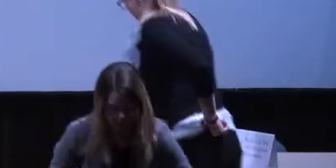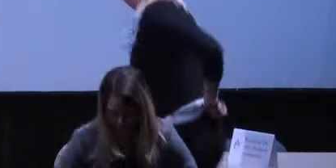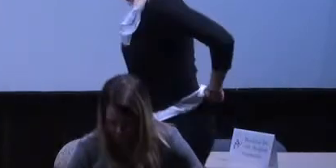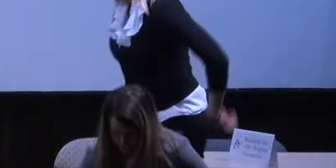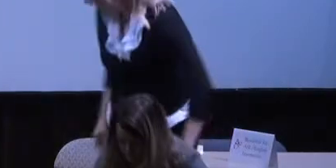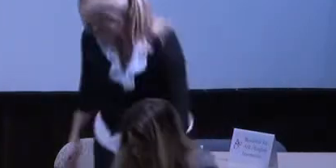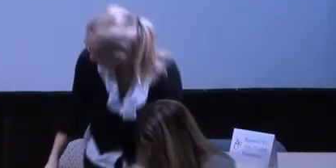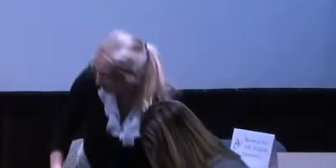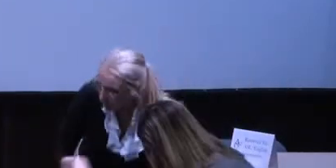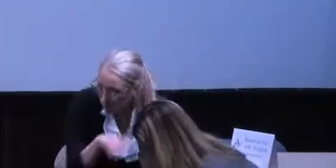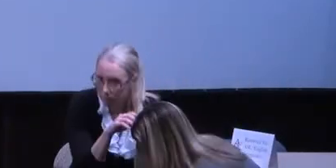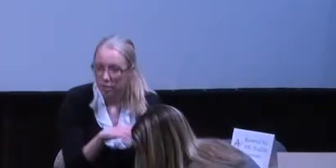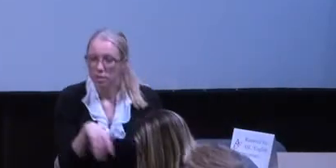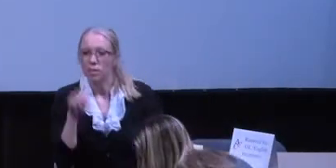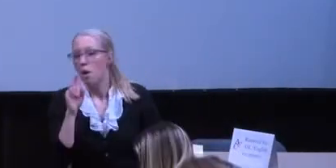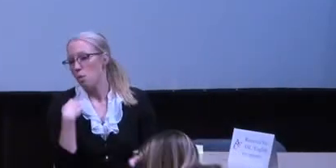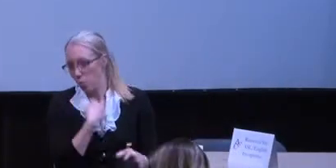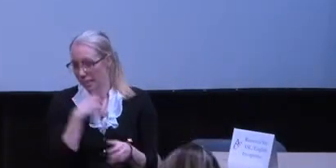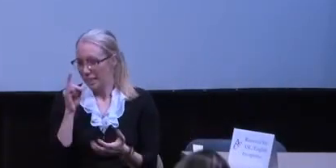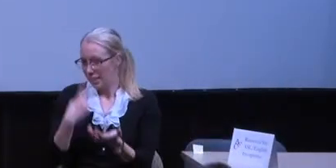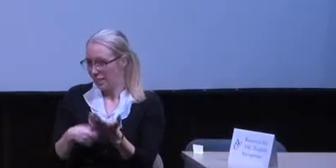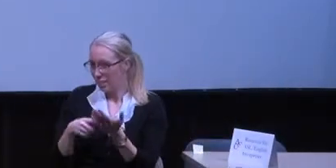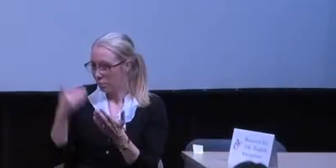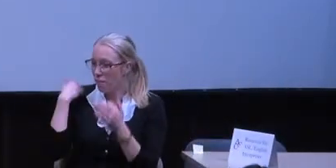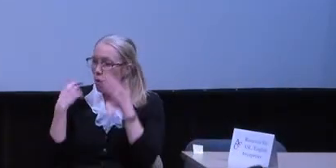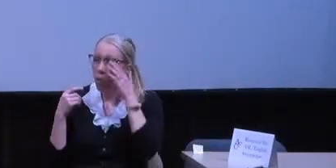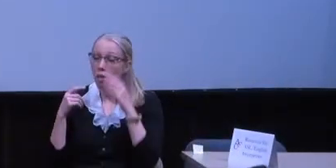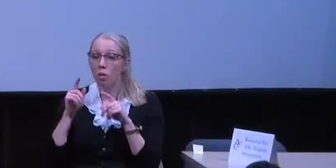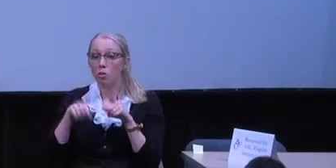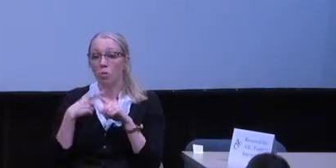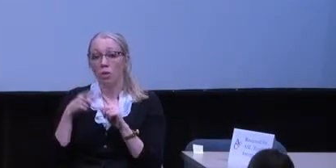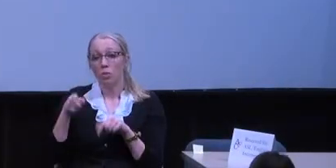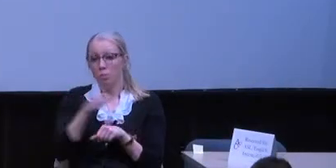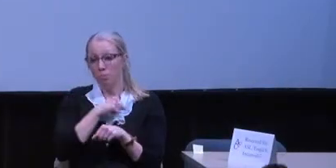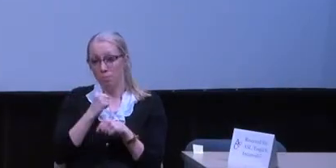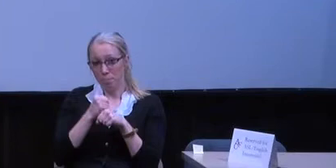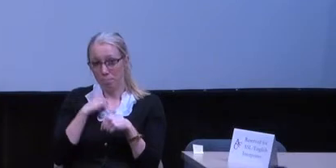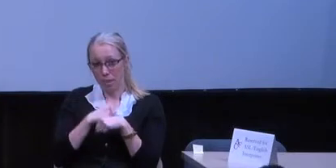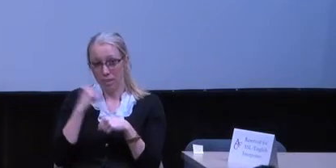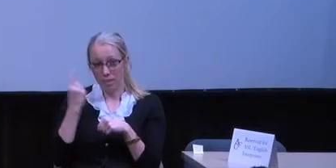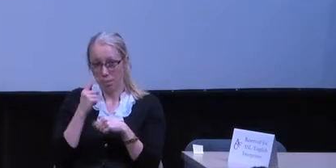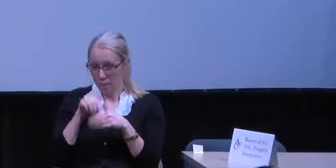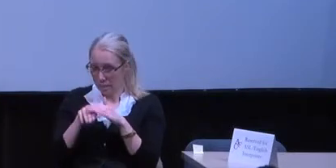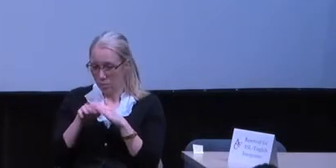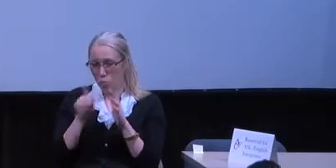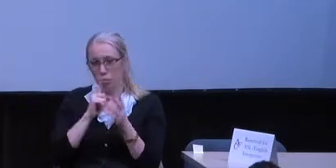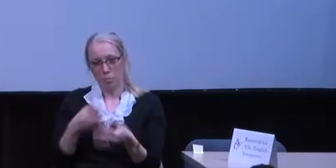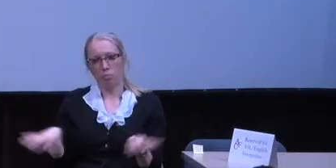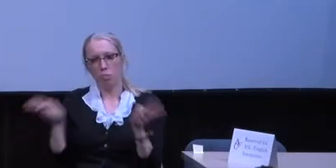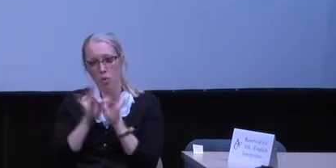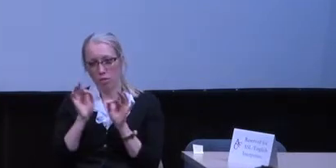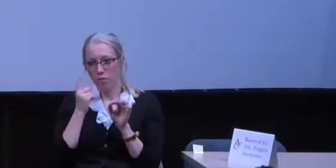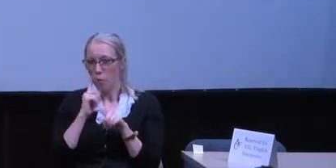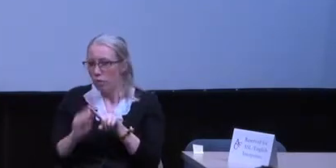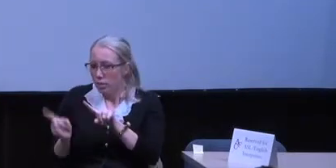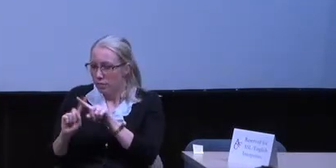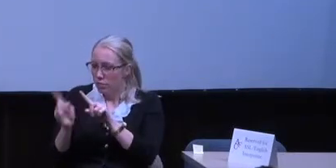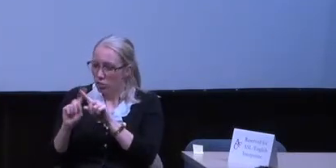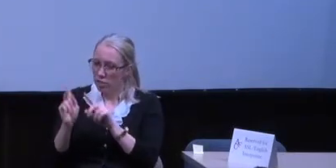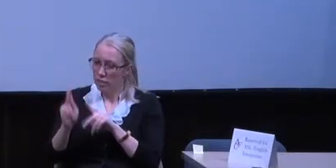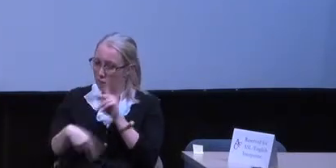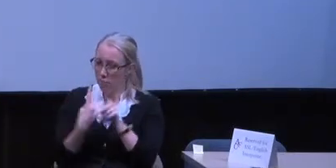Alright, as we talked about it before, creating accessible is huge for our different learning styles